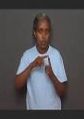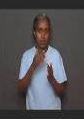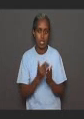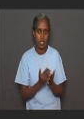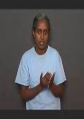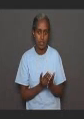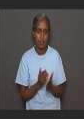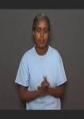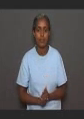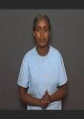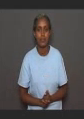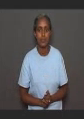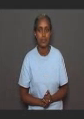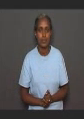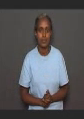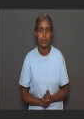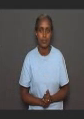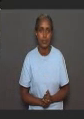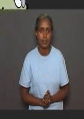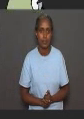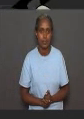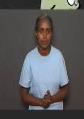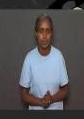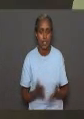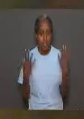Let's get back to our lesson.